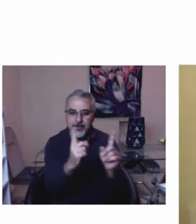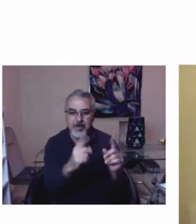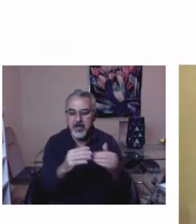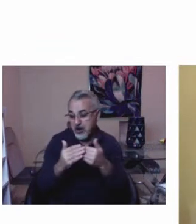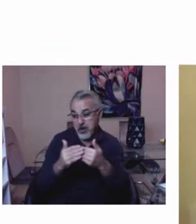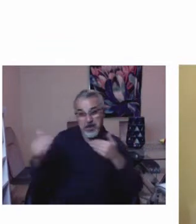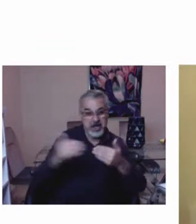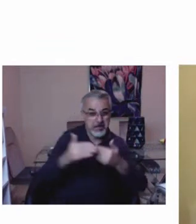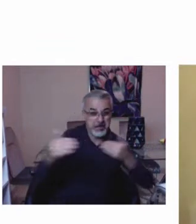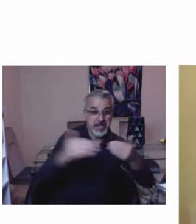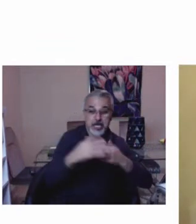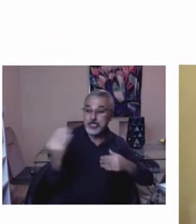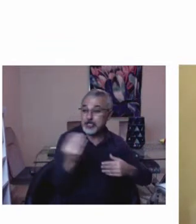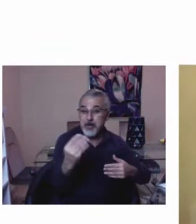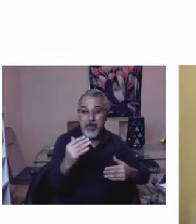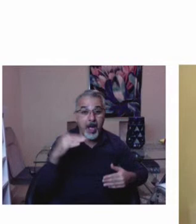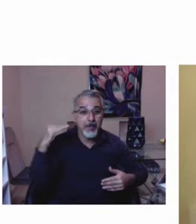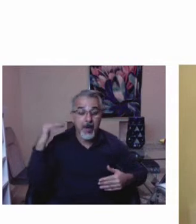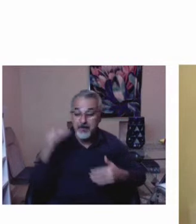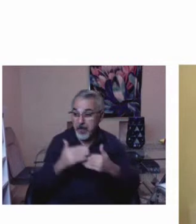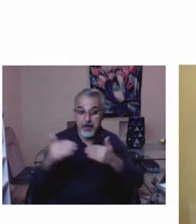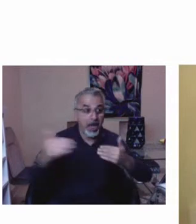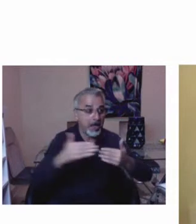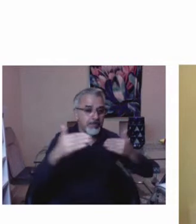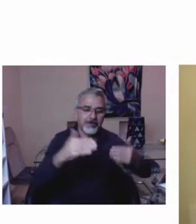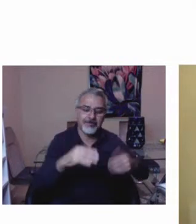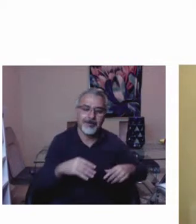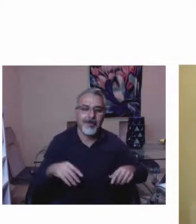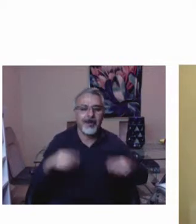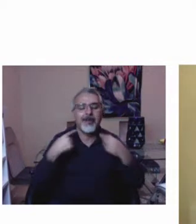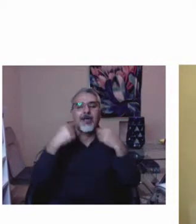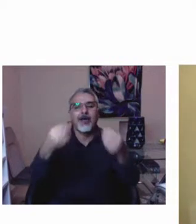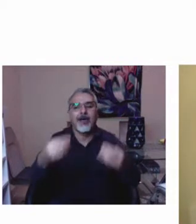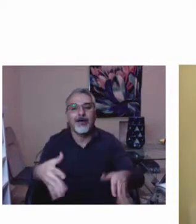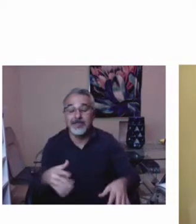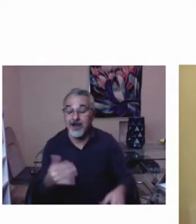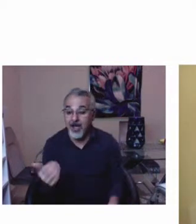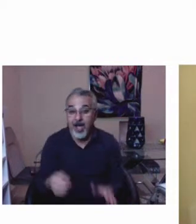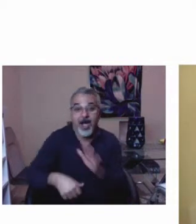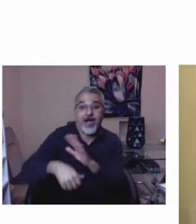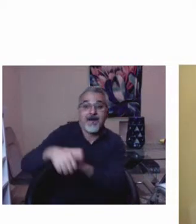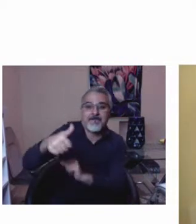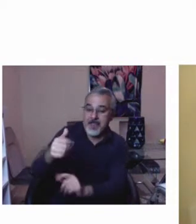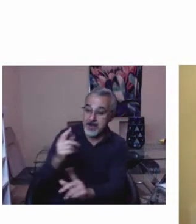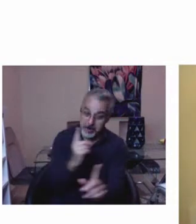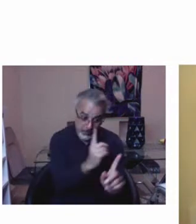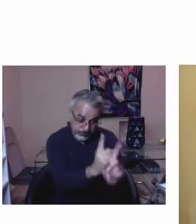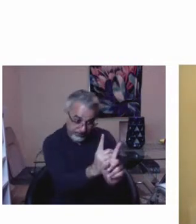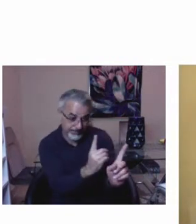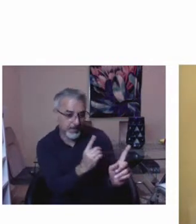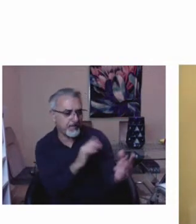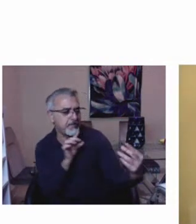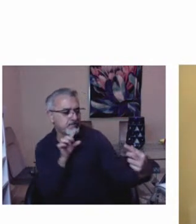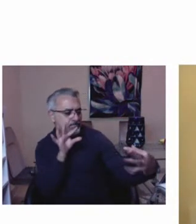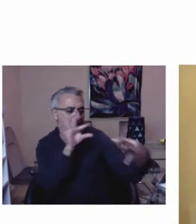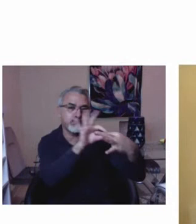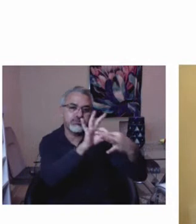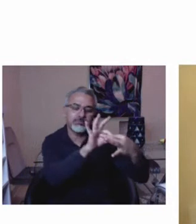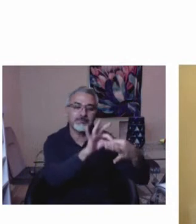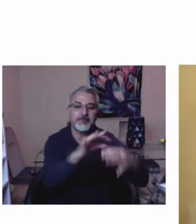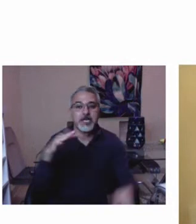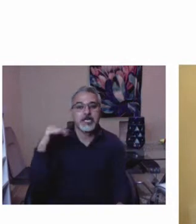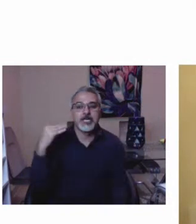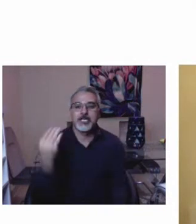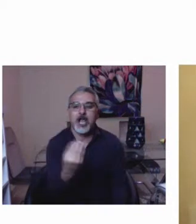done and also to funding mediums and funding mechanisms. Thank you so much for having me, and I look forward to see what every single actor